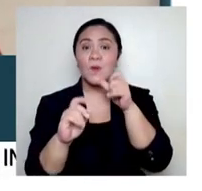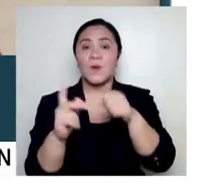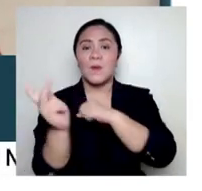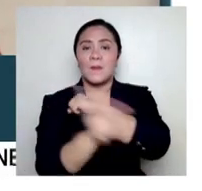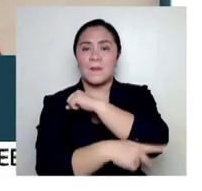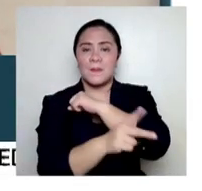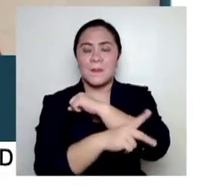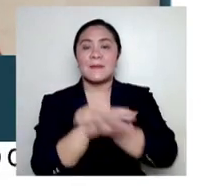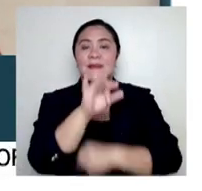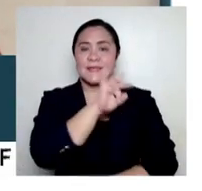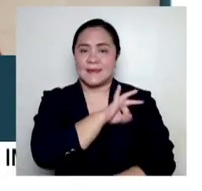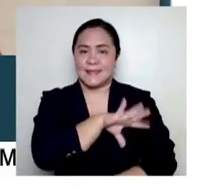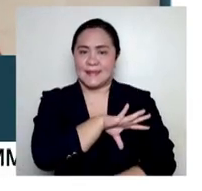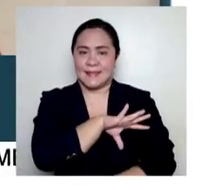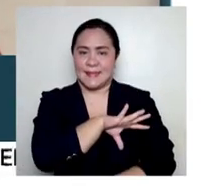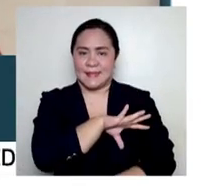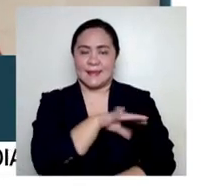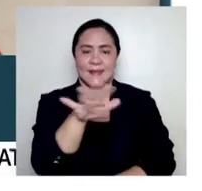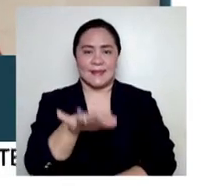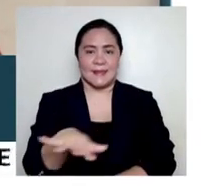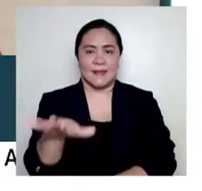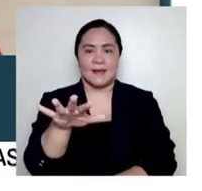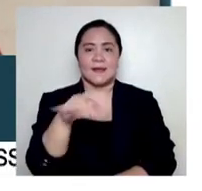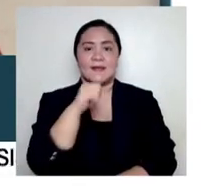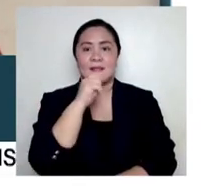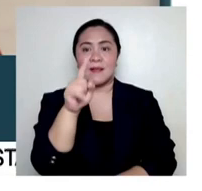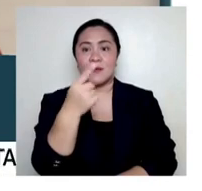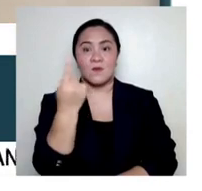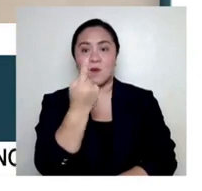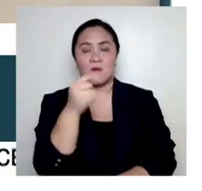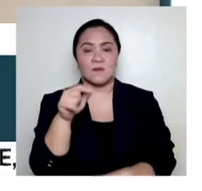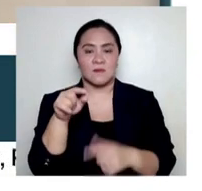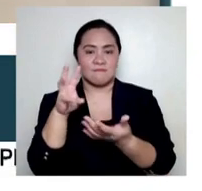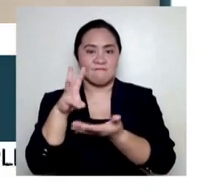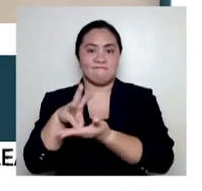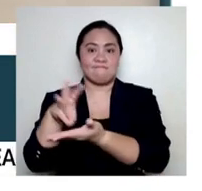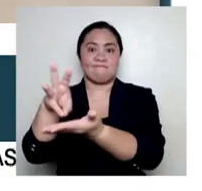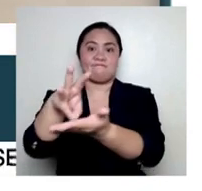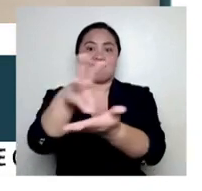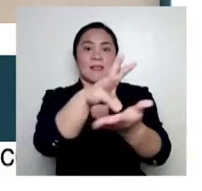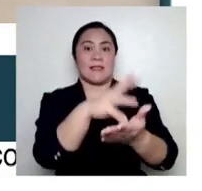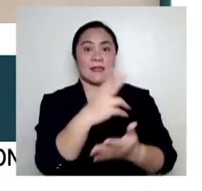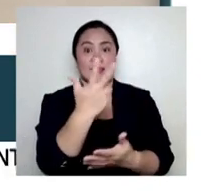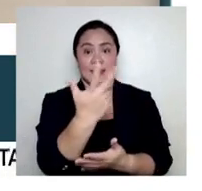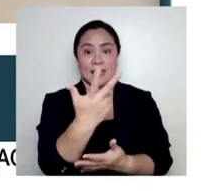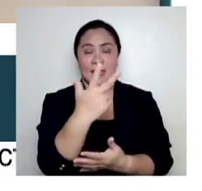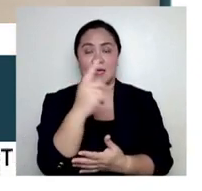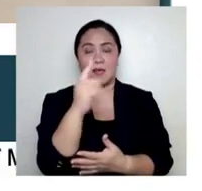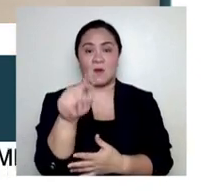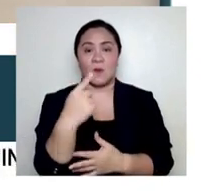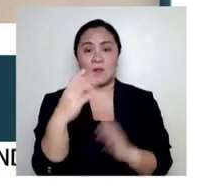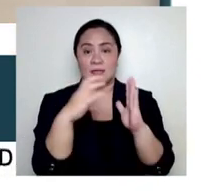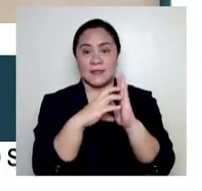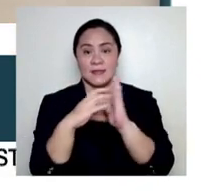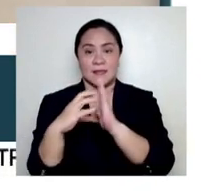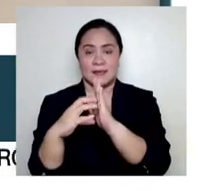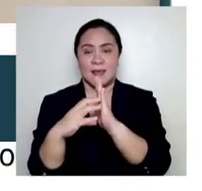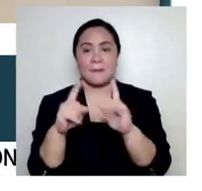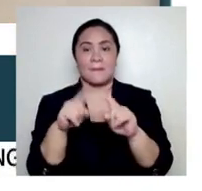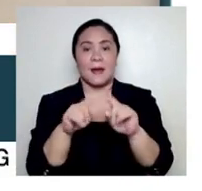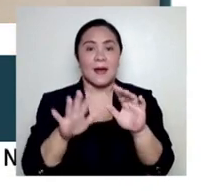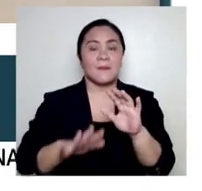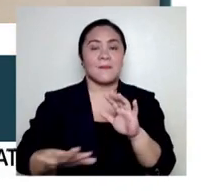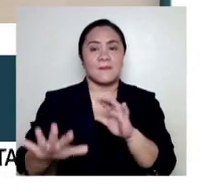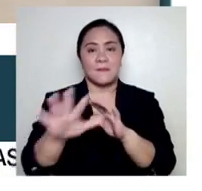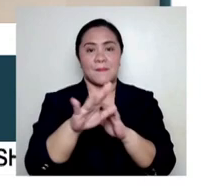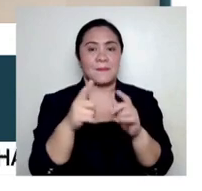Cebu. We are not touching the three highly urbanized cities where these areas are densely